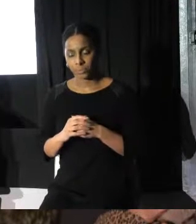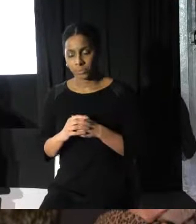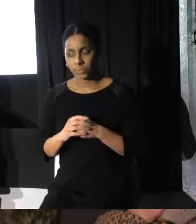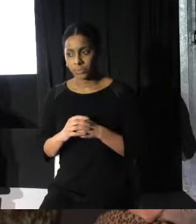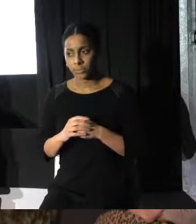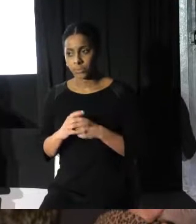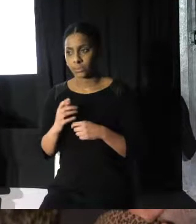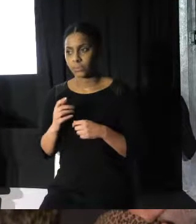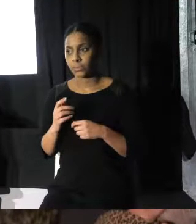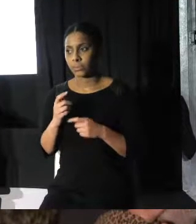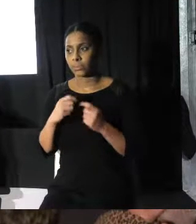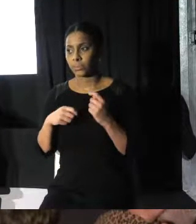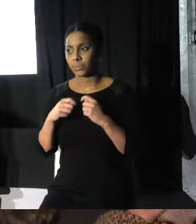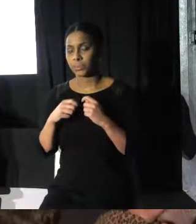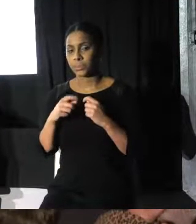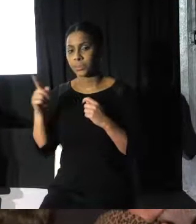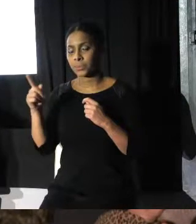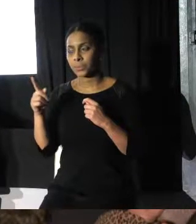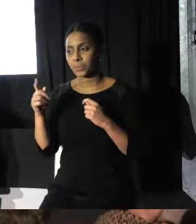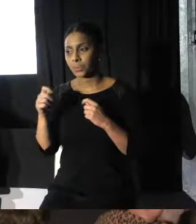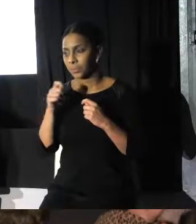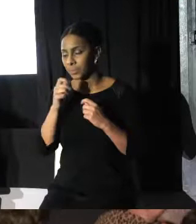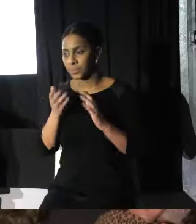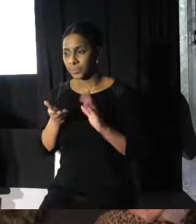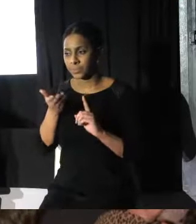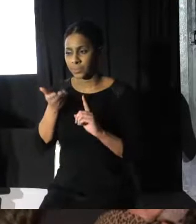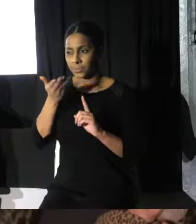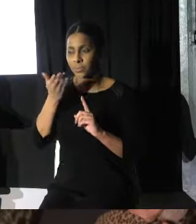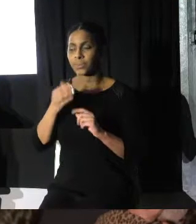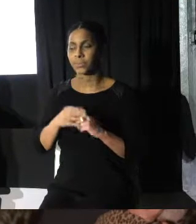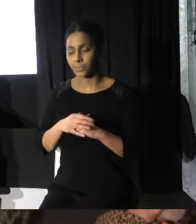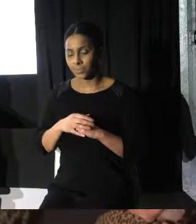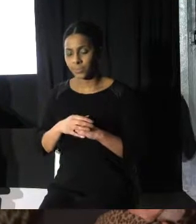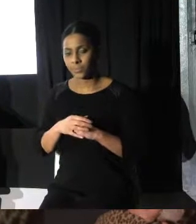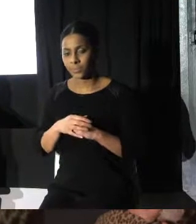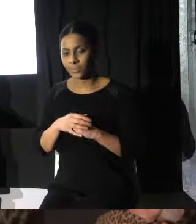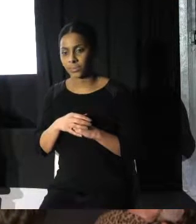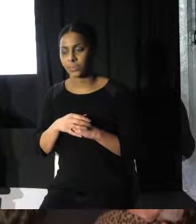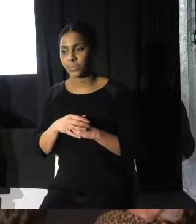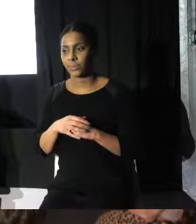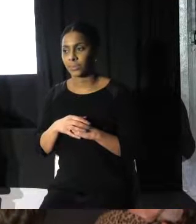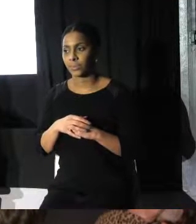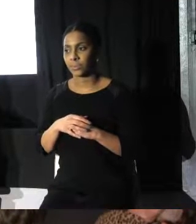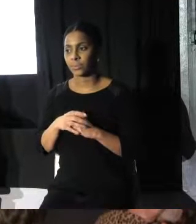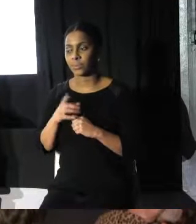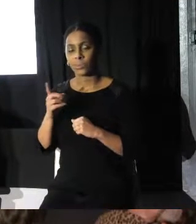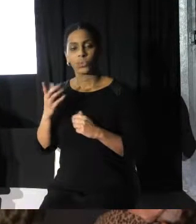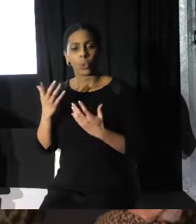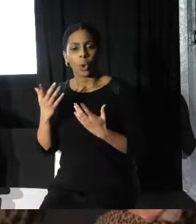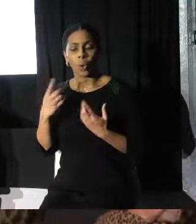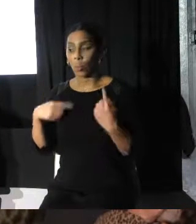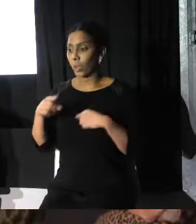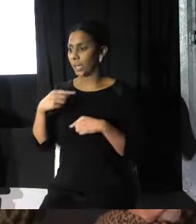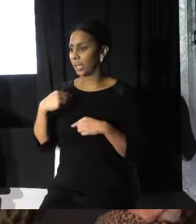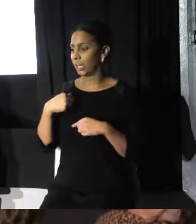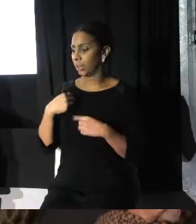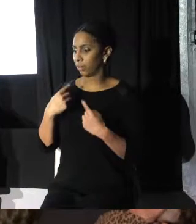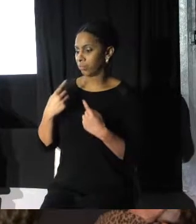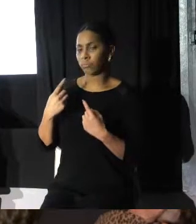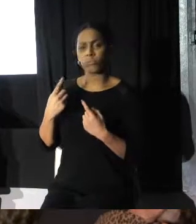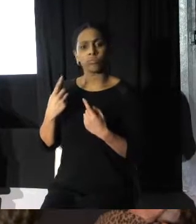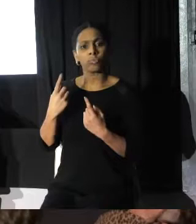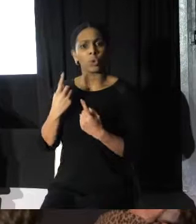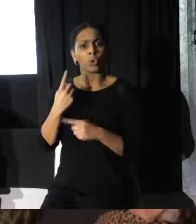as... Oh, sorry, okay. Then we are talking about ourselves in this kind of environment, and we're